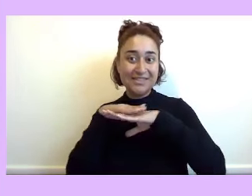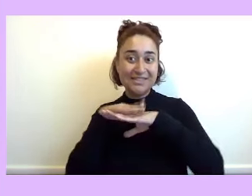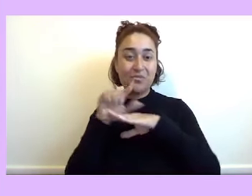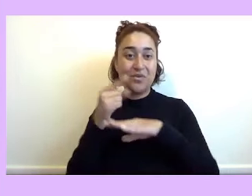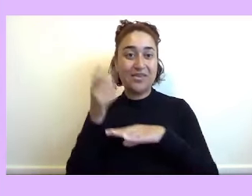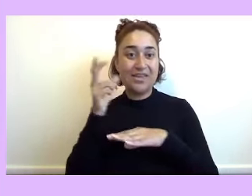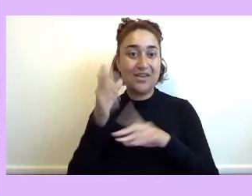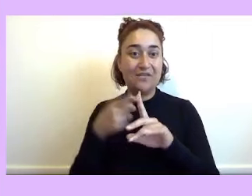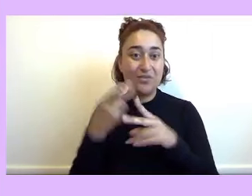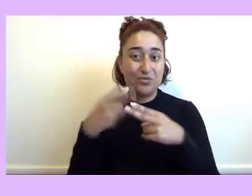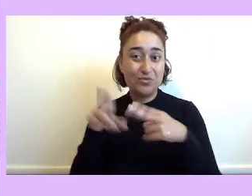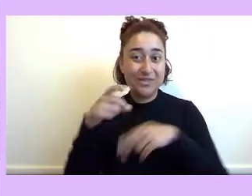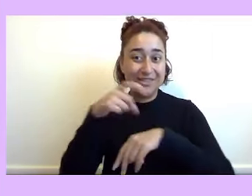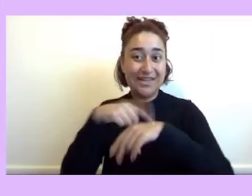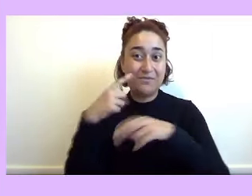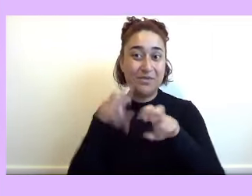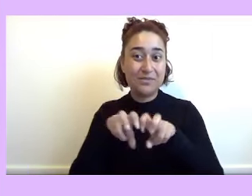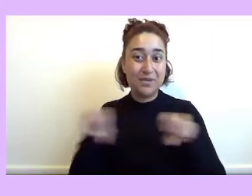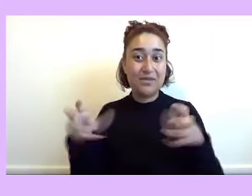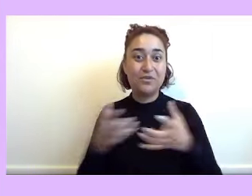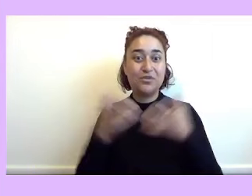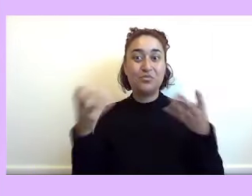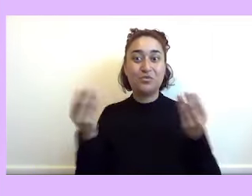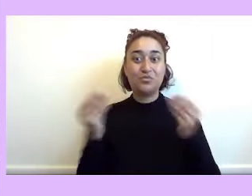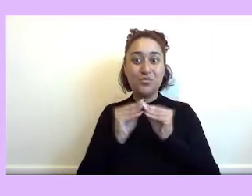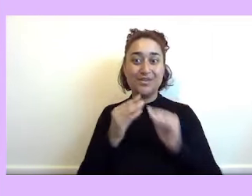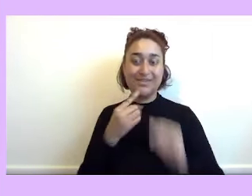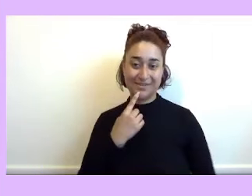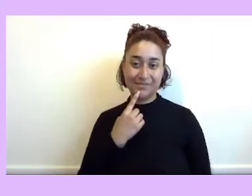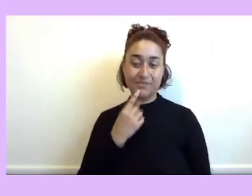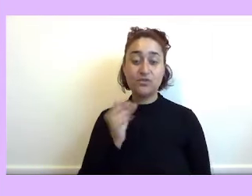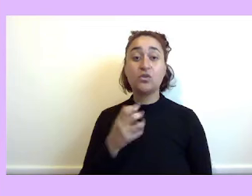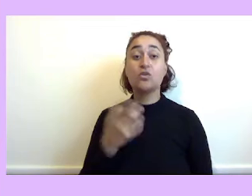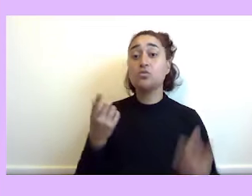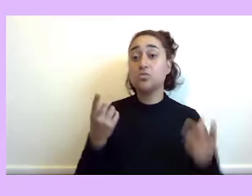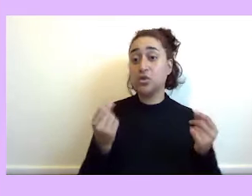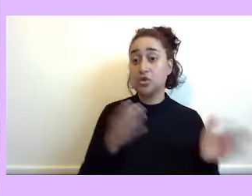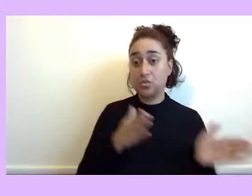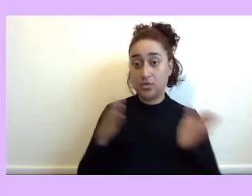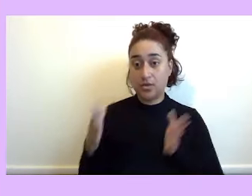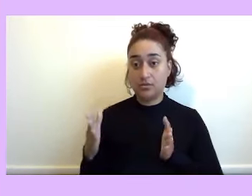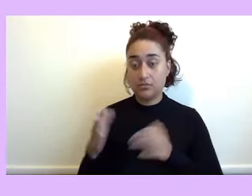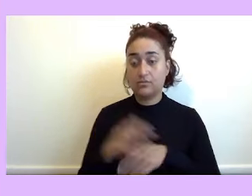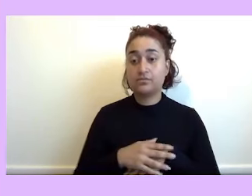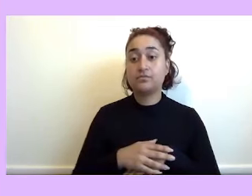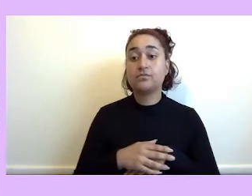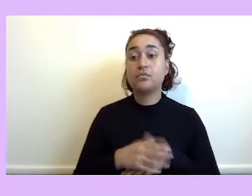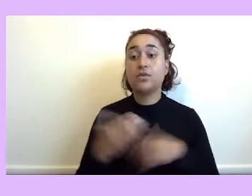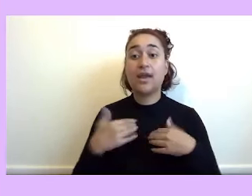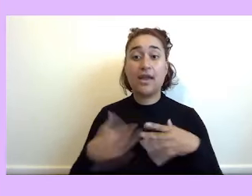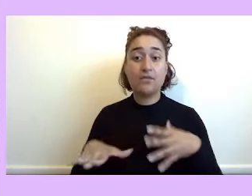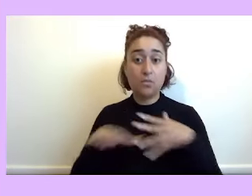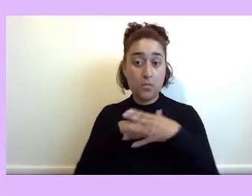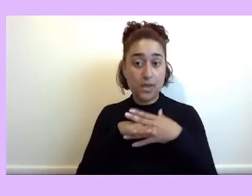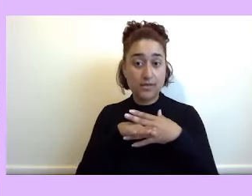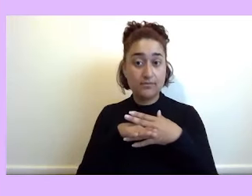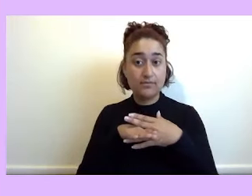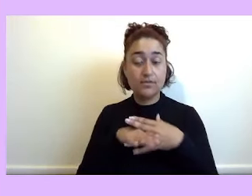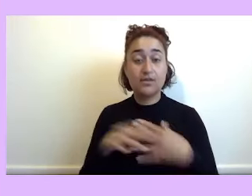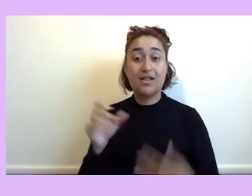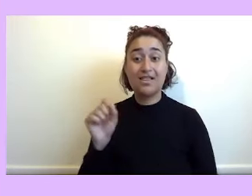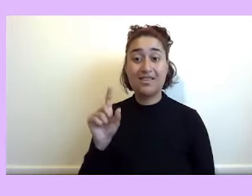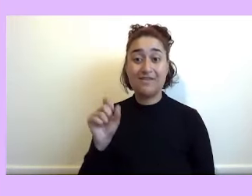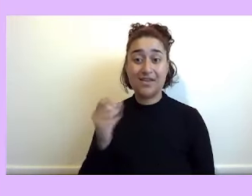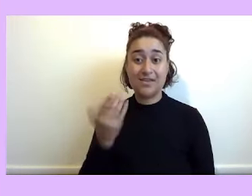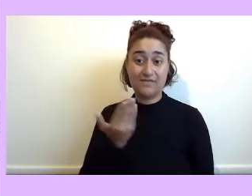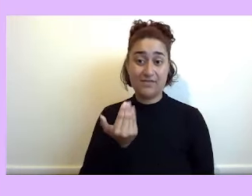short amount of time for this panel, but there's so much more to say. So here's what we're going to do next. We're going to take a break until 11:15.